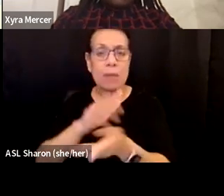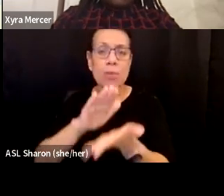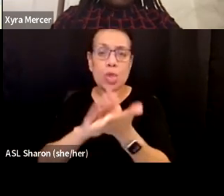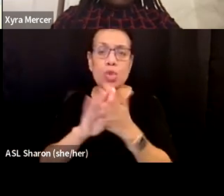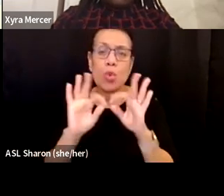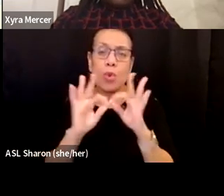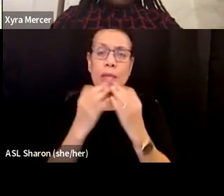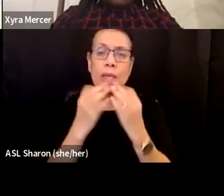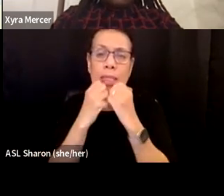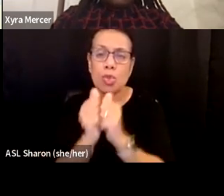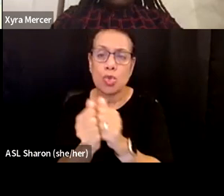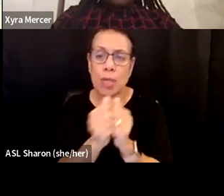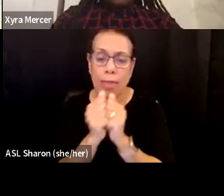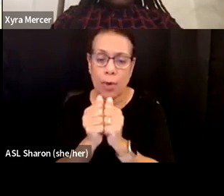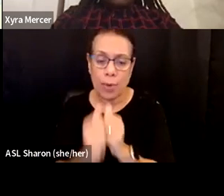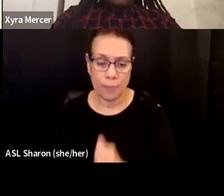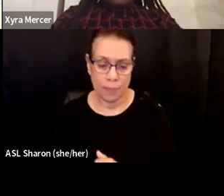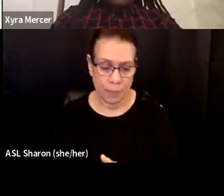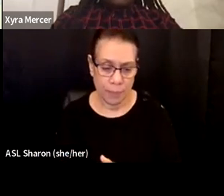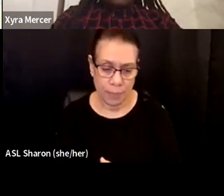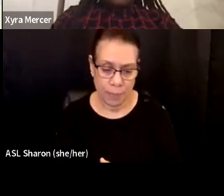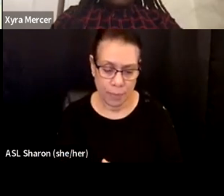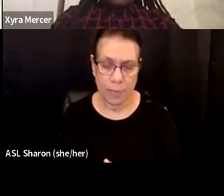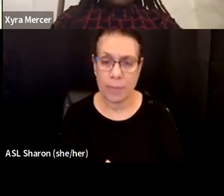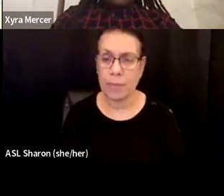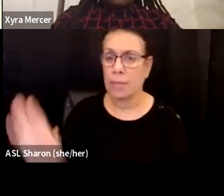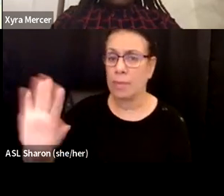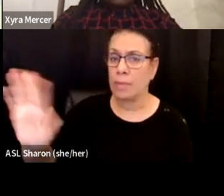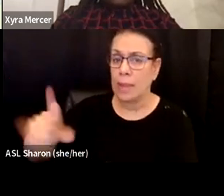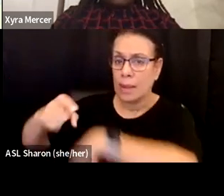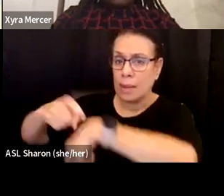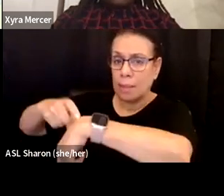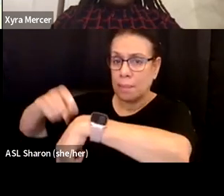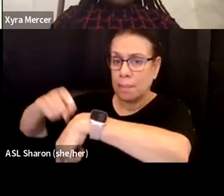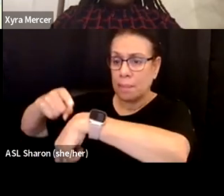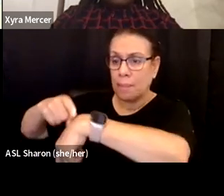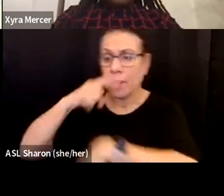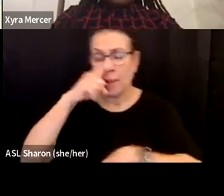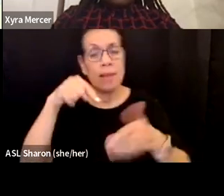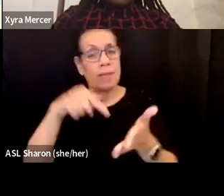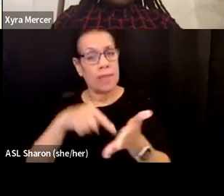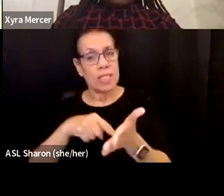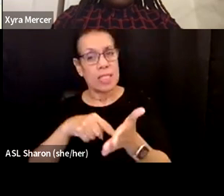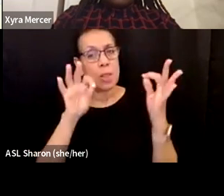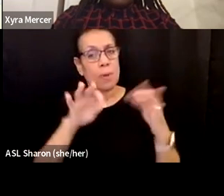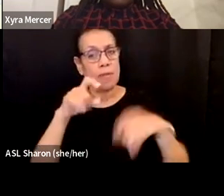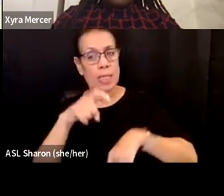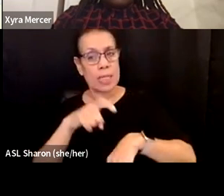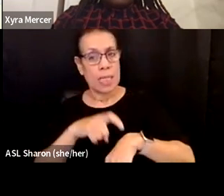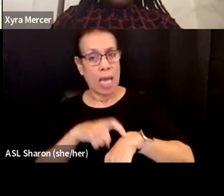together our students have faced countless connections and hardships over the past two years and this is the perfect time to